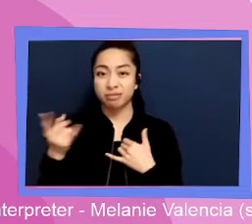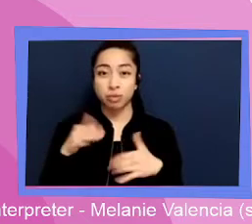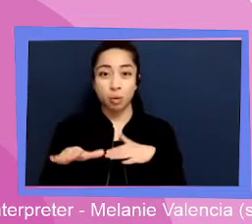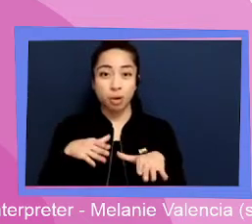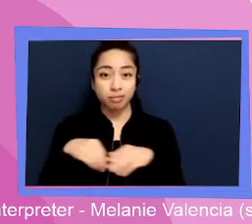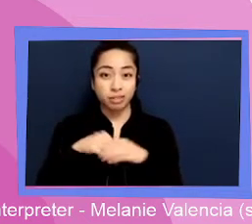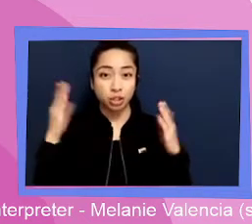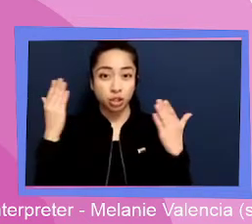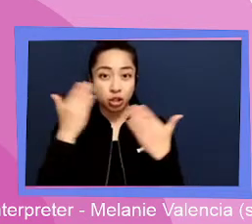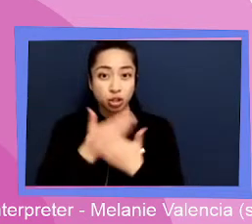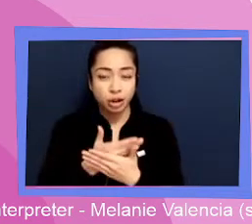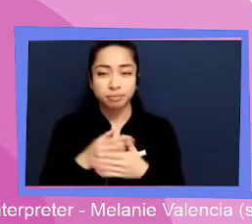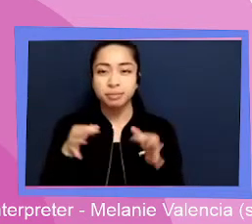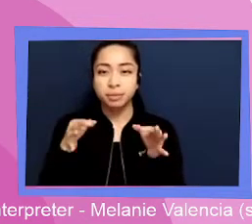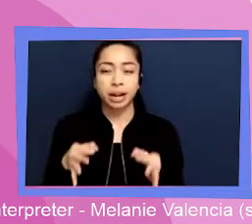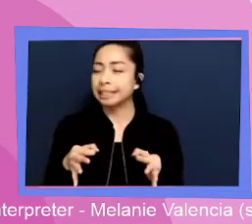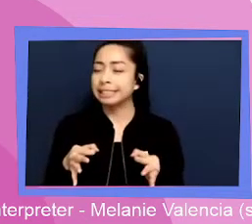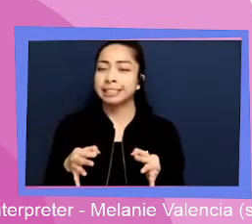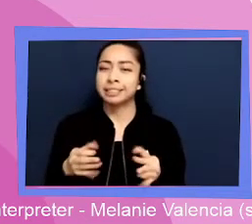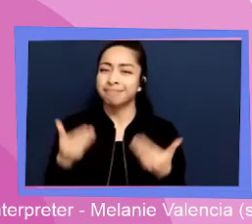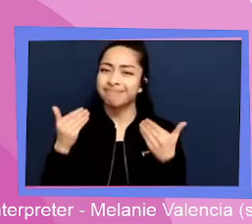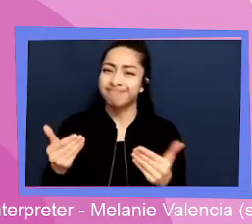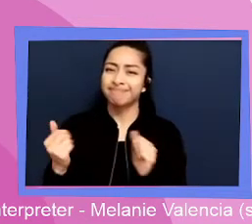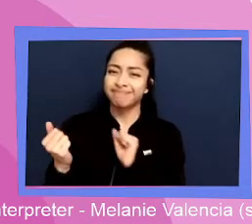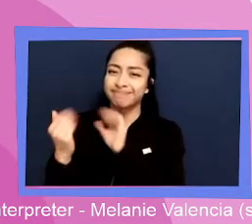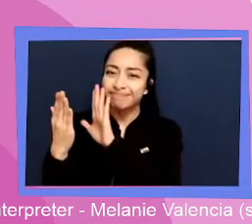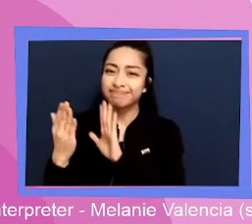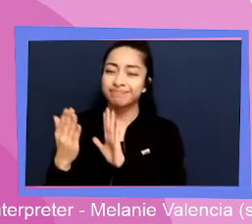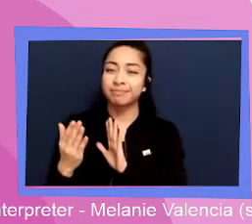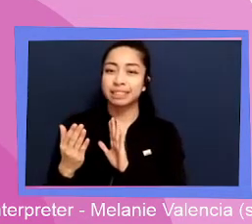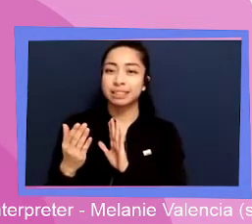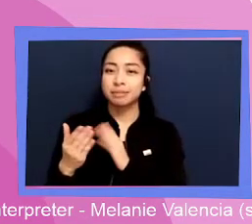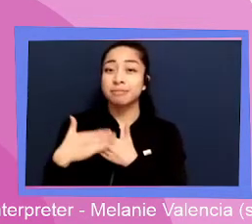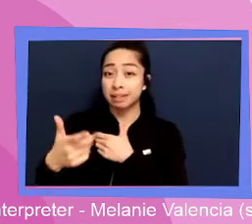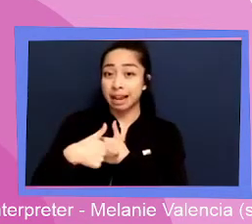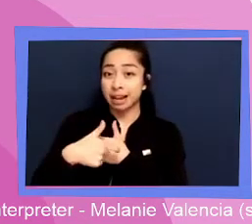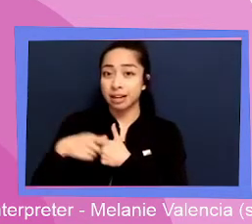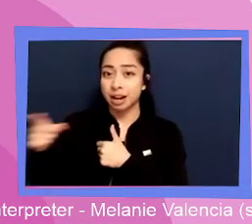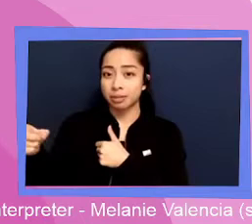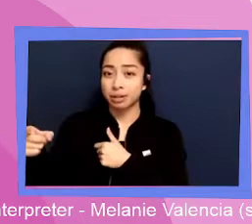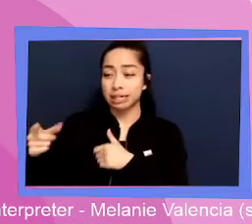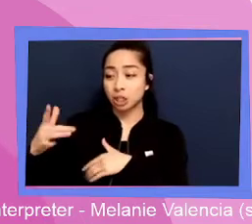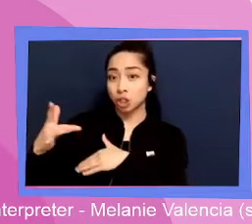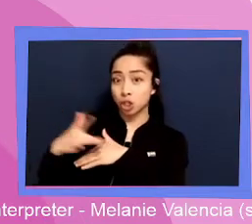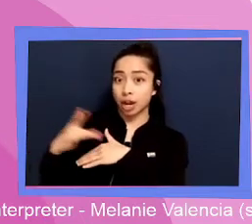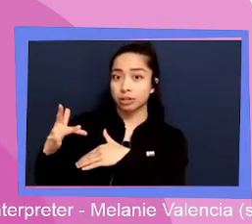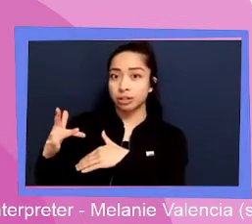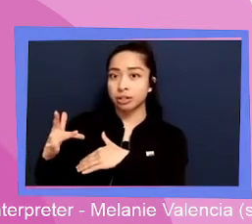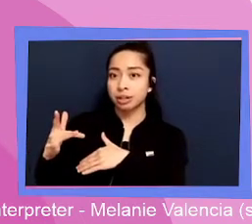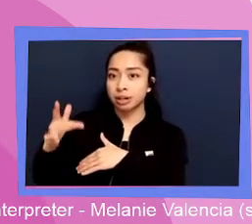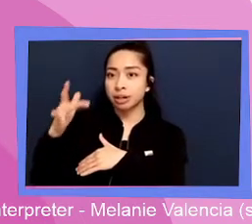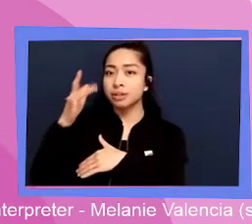it was time to stop beating around the bush. The next time Jamie's hand brushed her own, she caught the other woman's